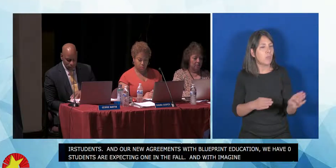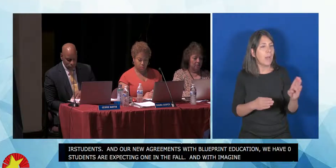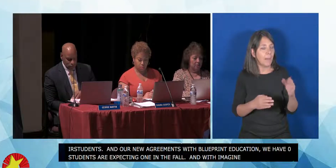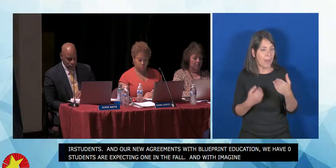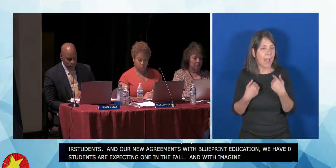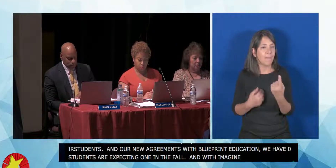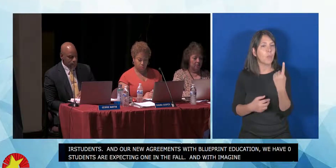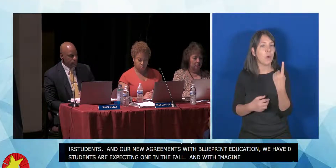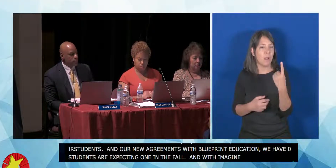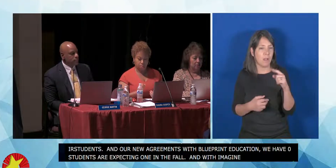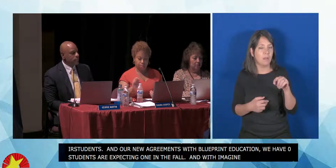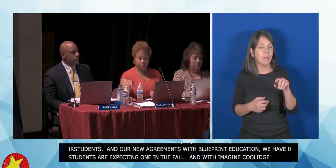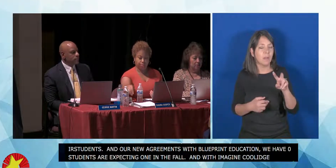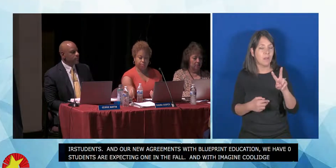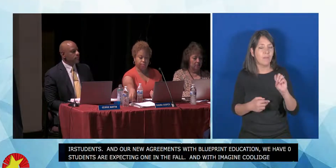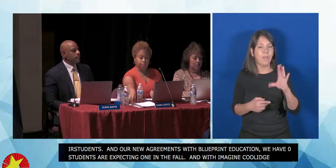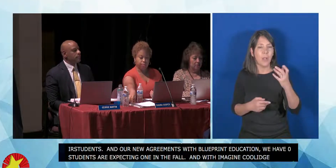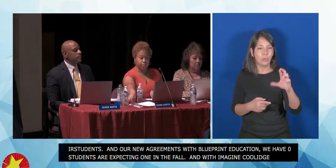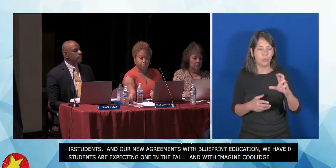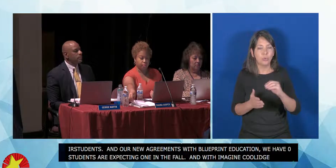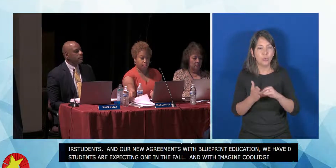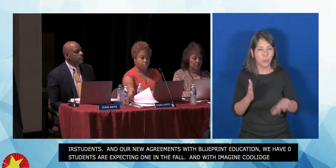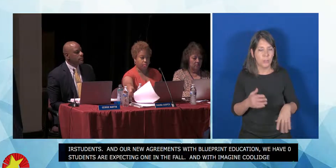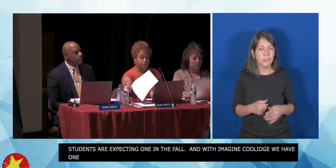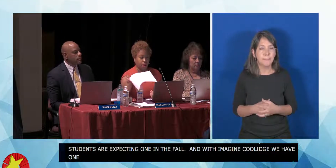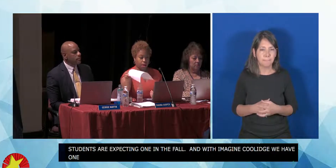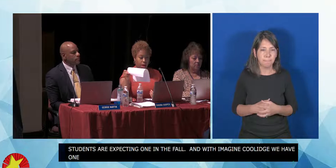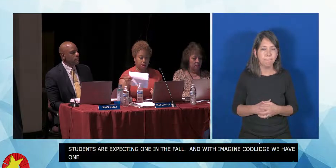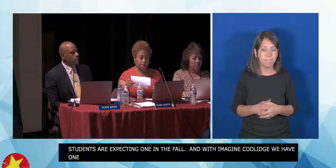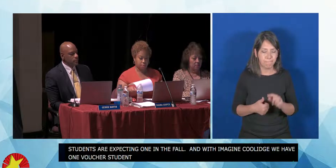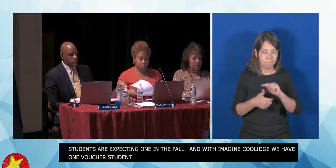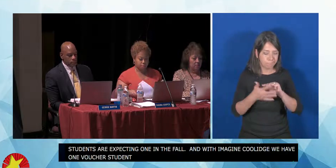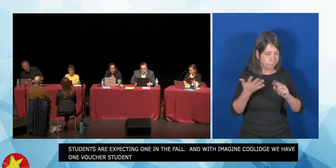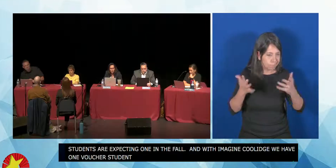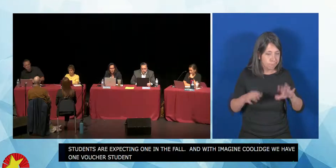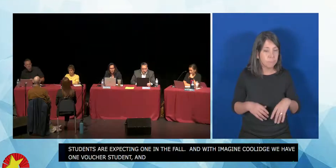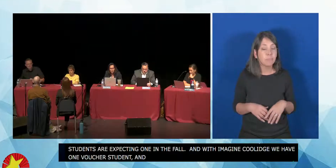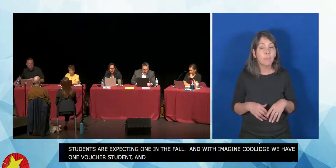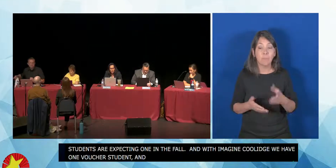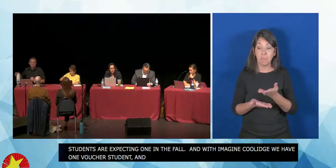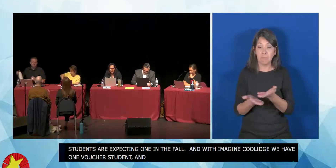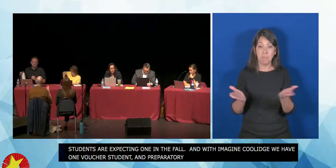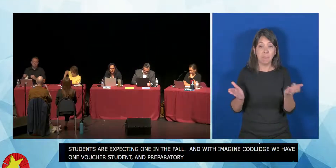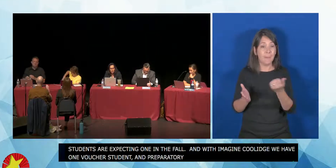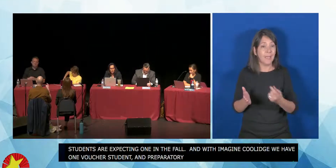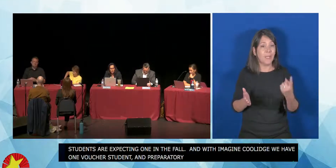1 voucher student. Okay. Any questions for Mr. Martin?